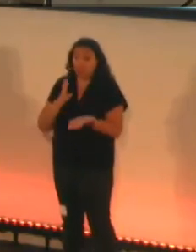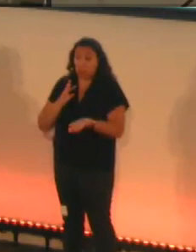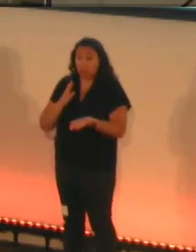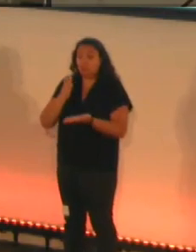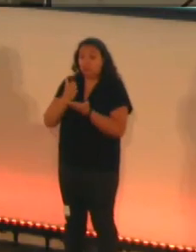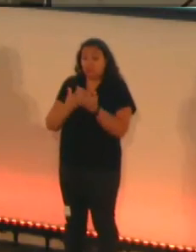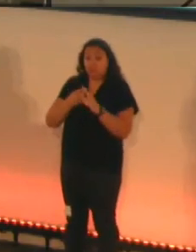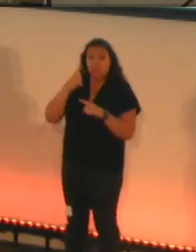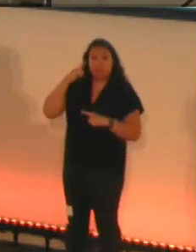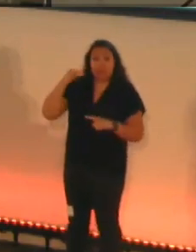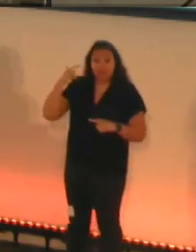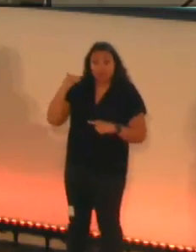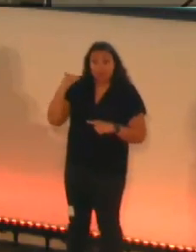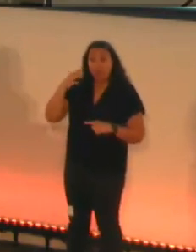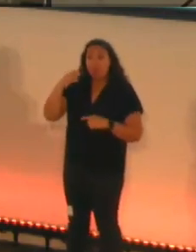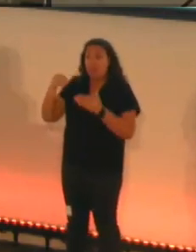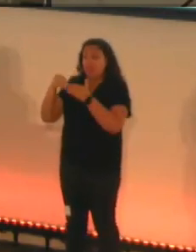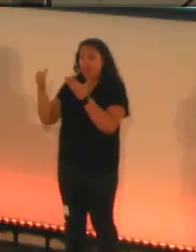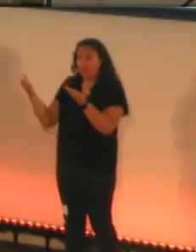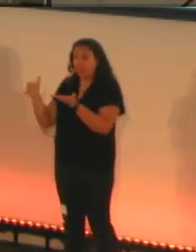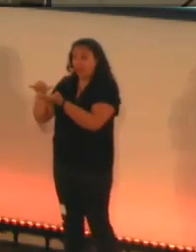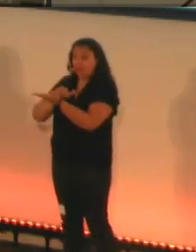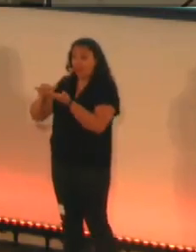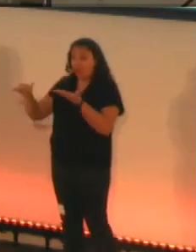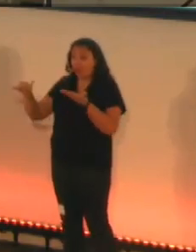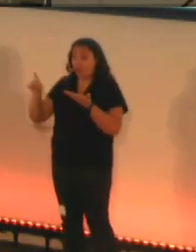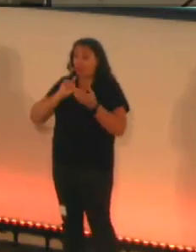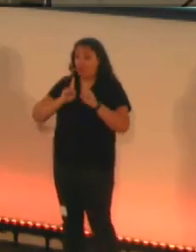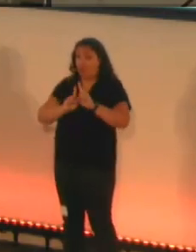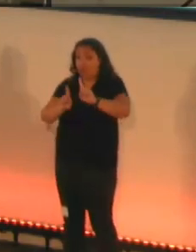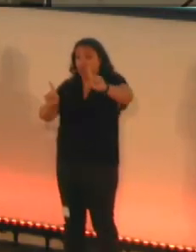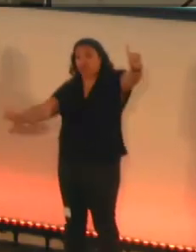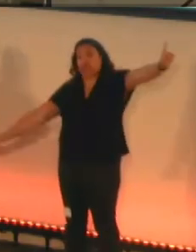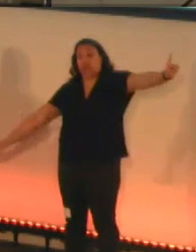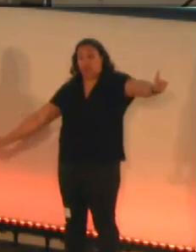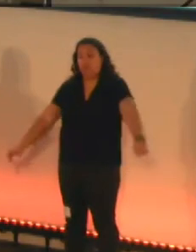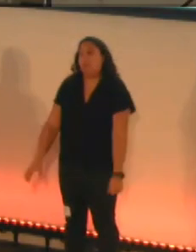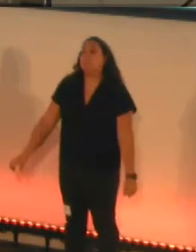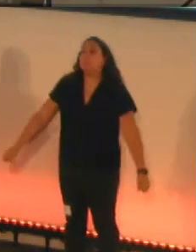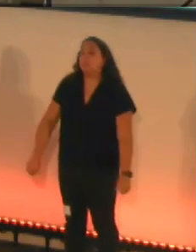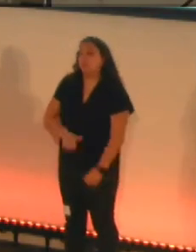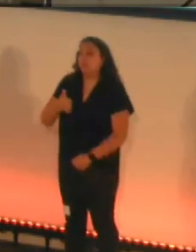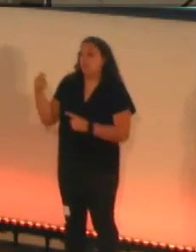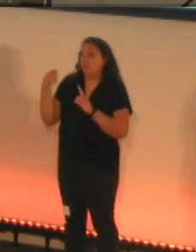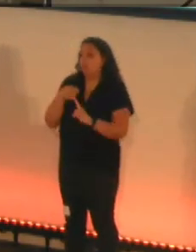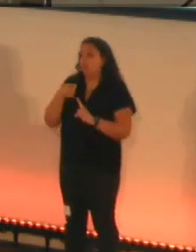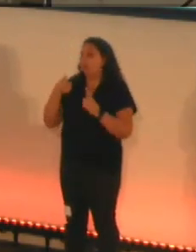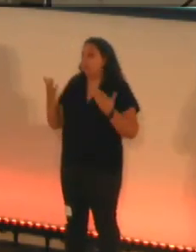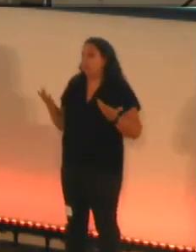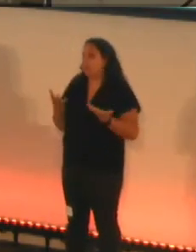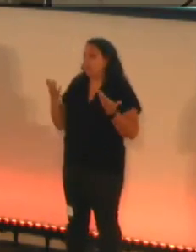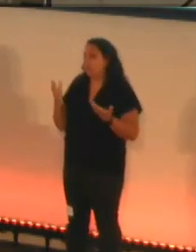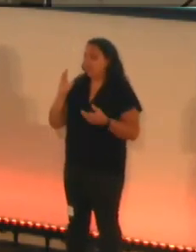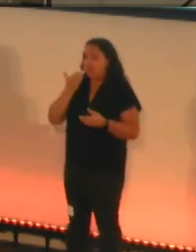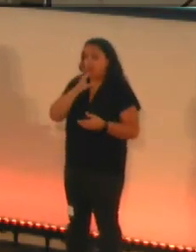in California and then a guide in New York, so very, very remote there. And then at other points, we had participants in here at our